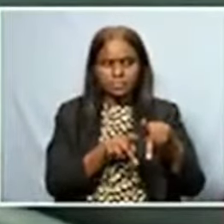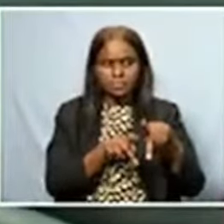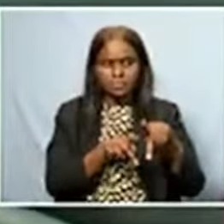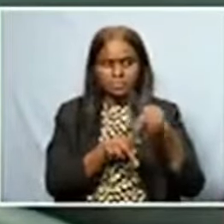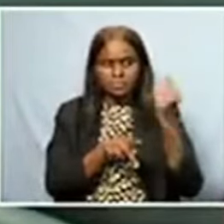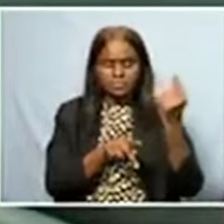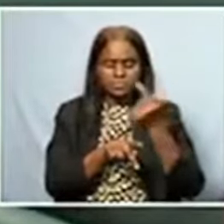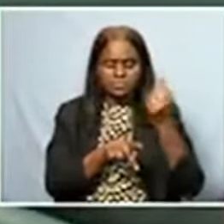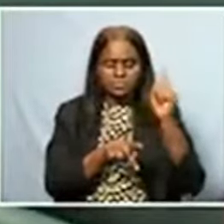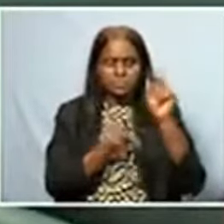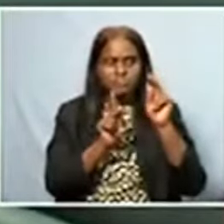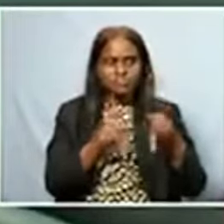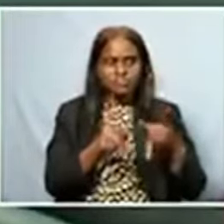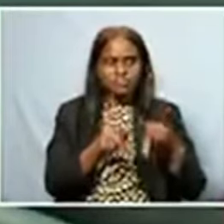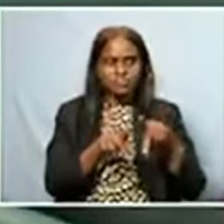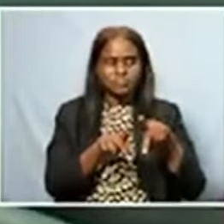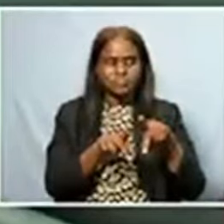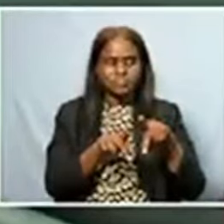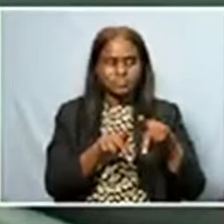one person.